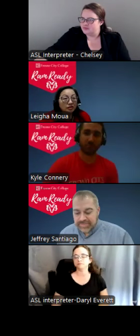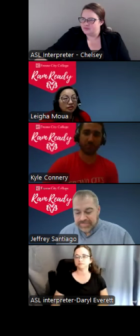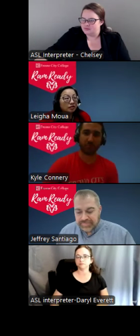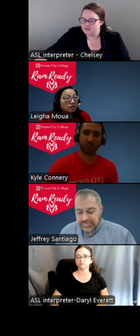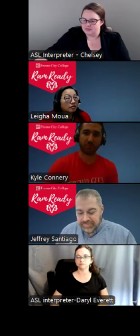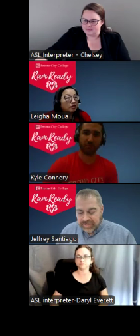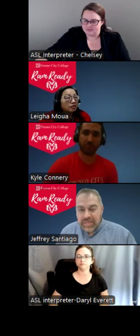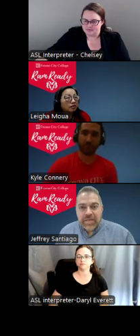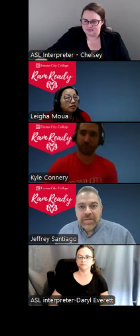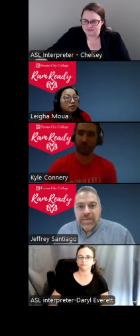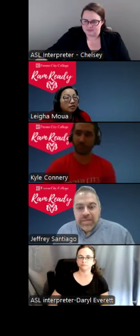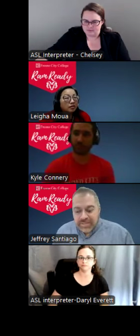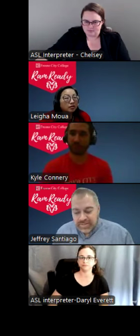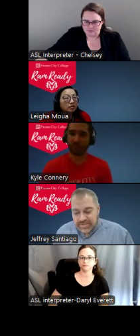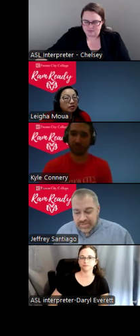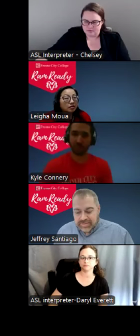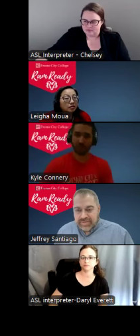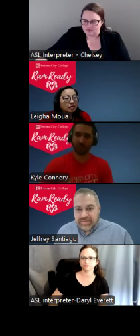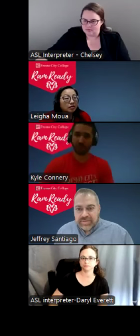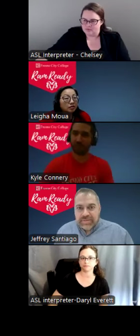All right.